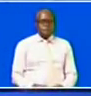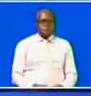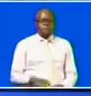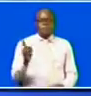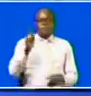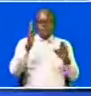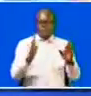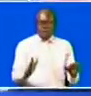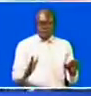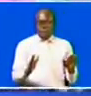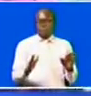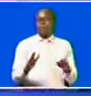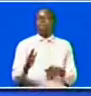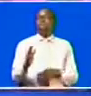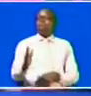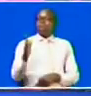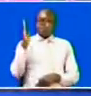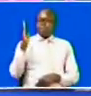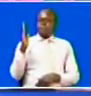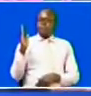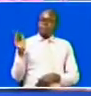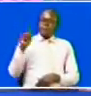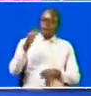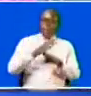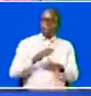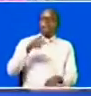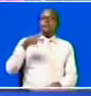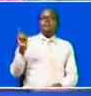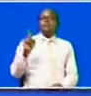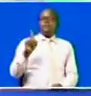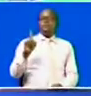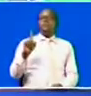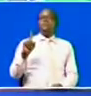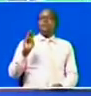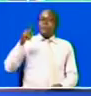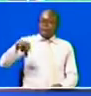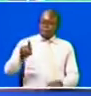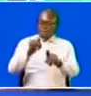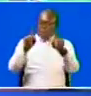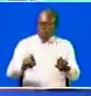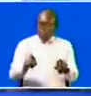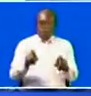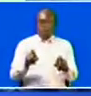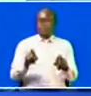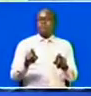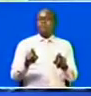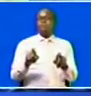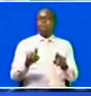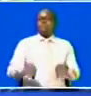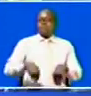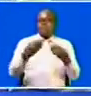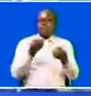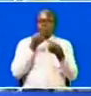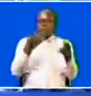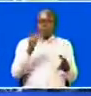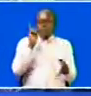Interior Cabinet Secretary Dr. Fred Matiang'i appeared before the National Assembly's Joint Committee that is investigating the sugar import scandal and gave an update